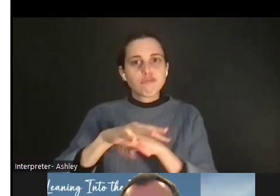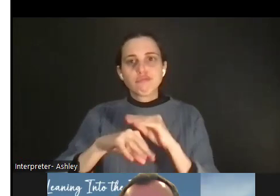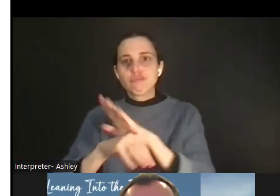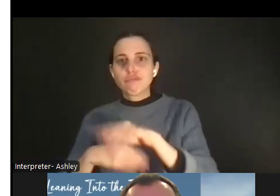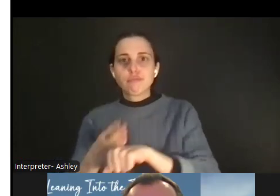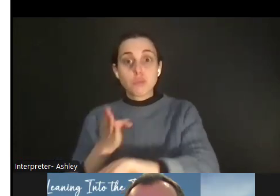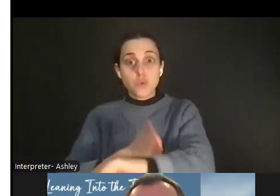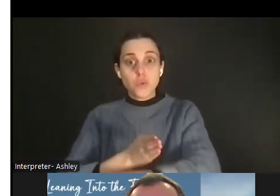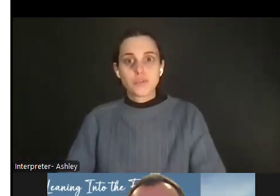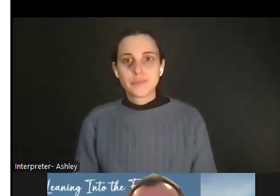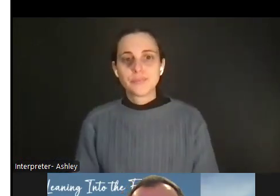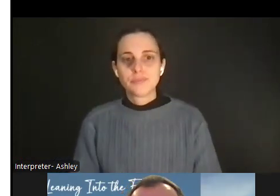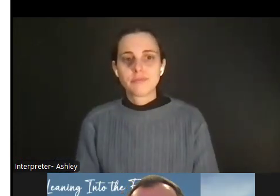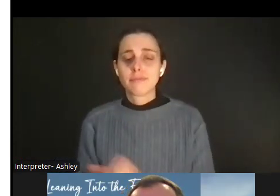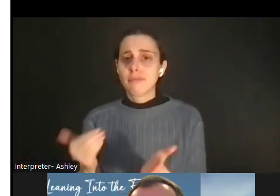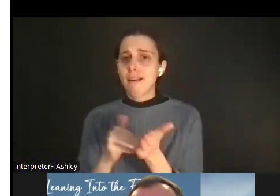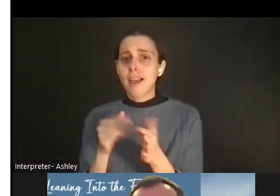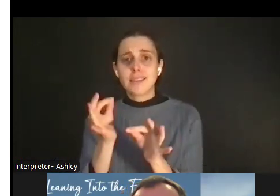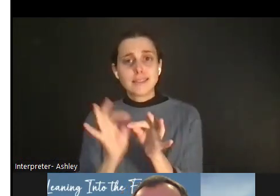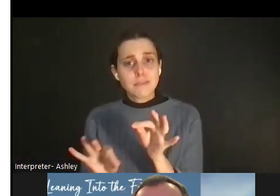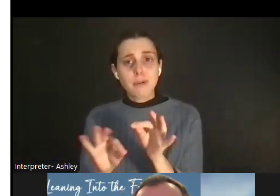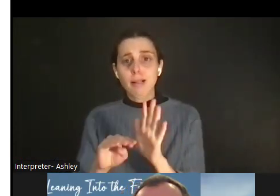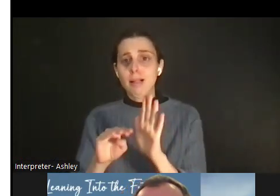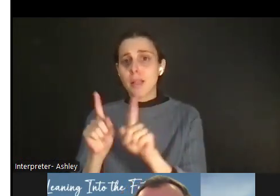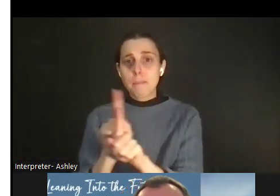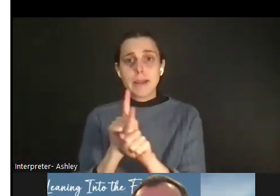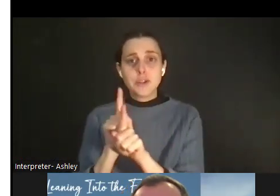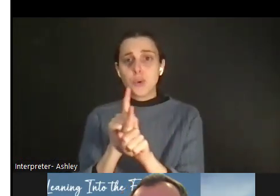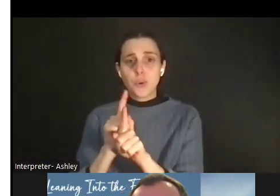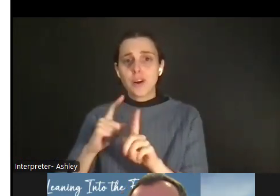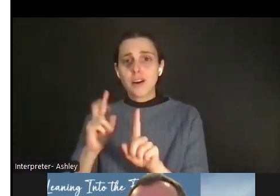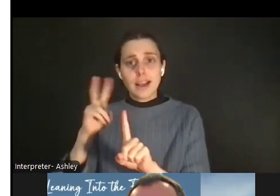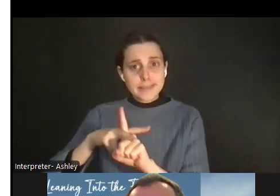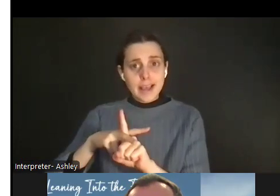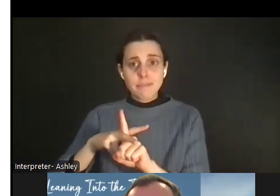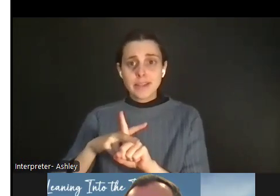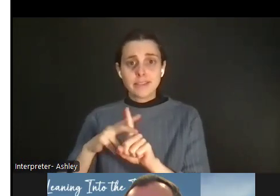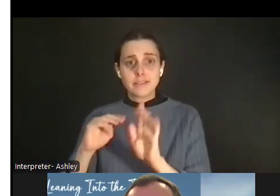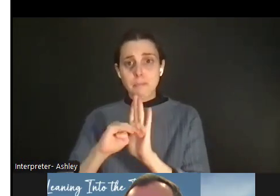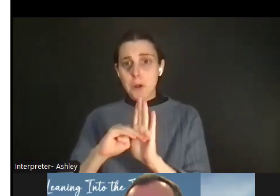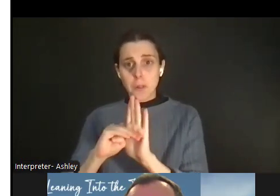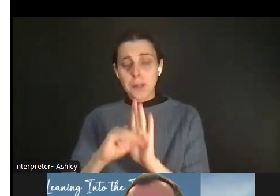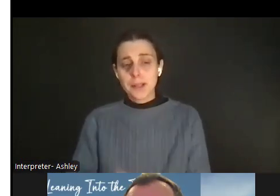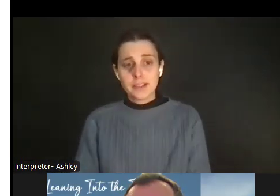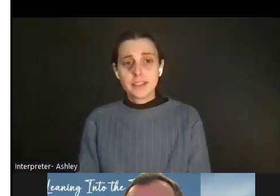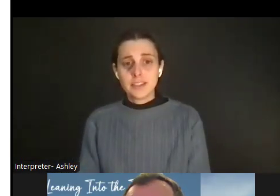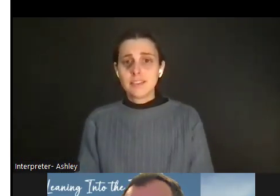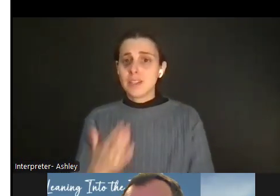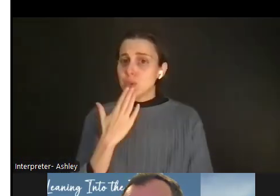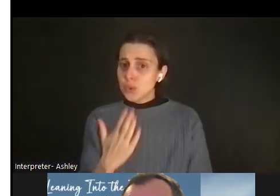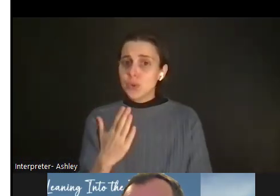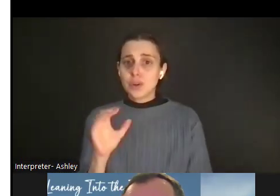So again, simple mentor, assignment model, simple operation model, and a great output